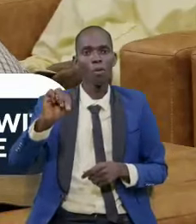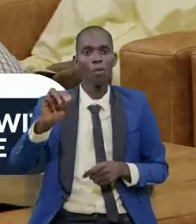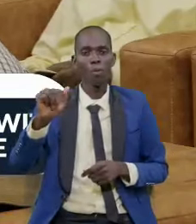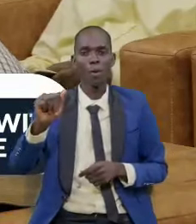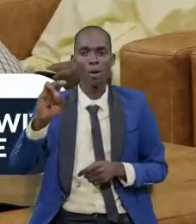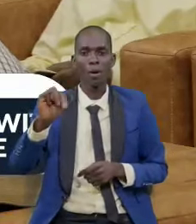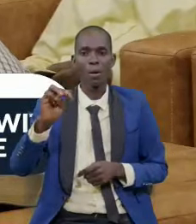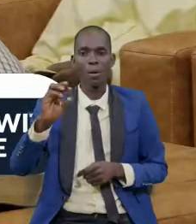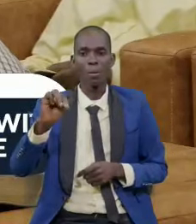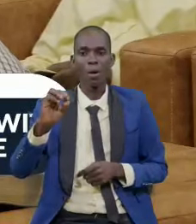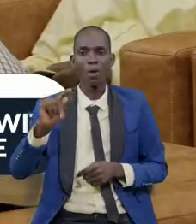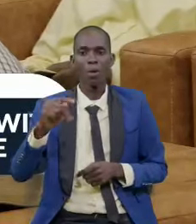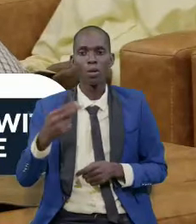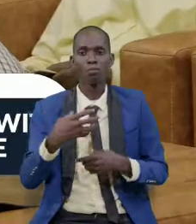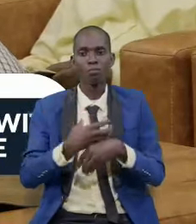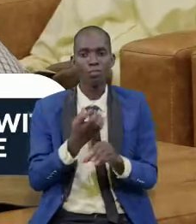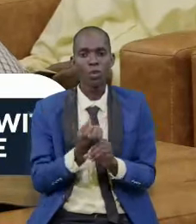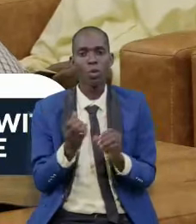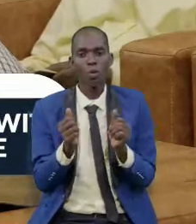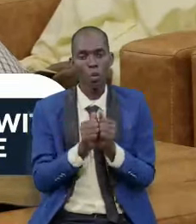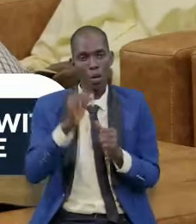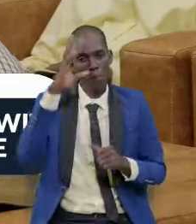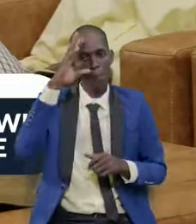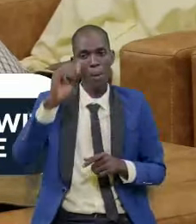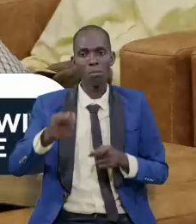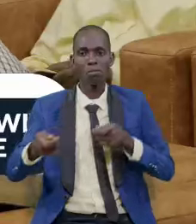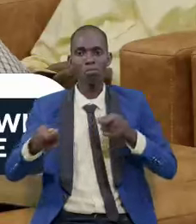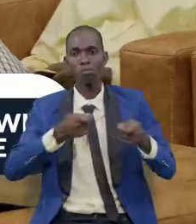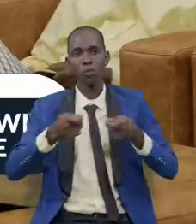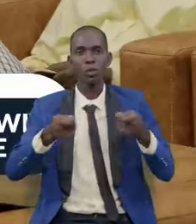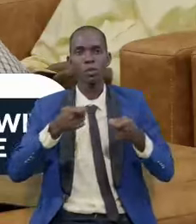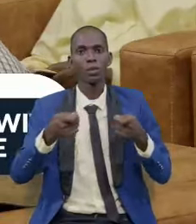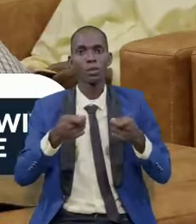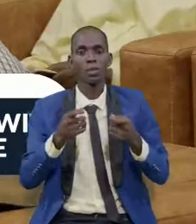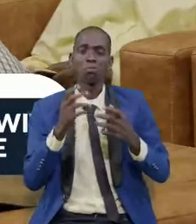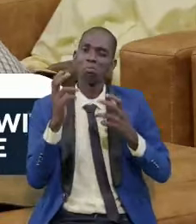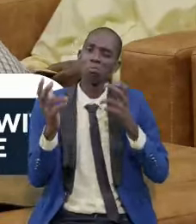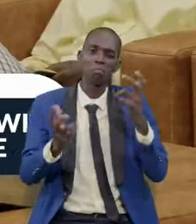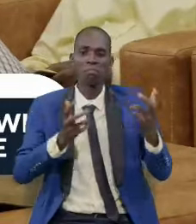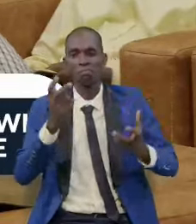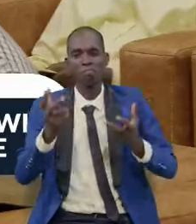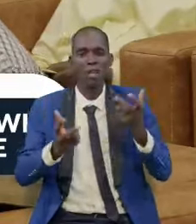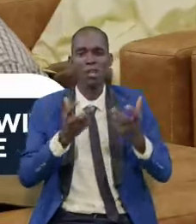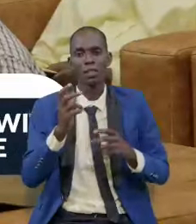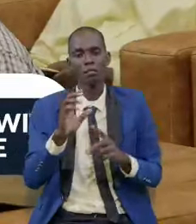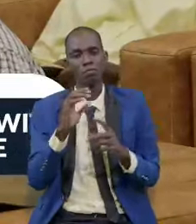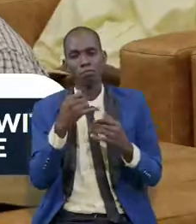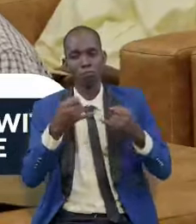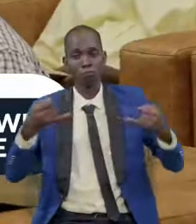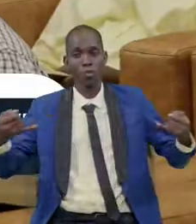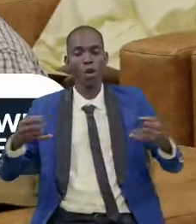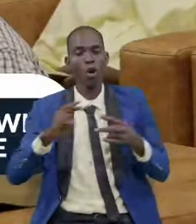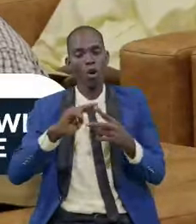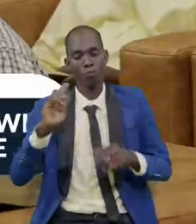with man's kind of manipulating cord or cane. A